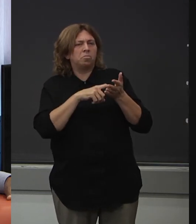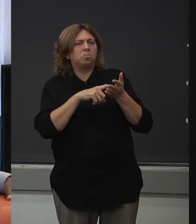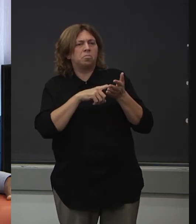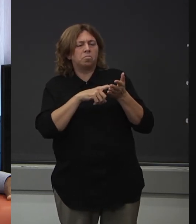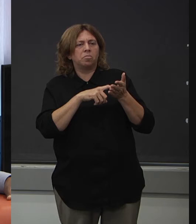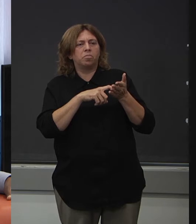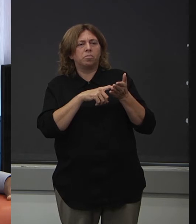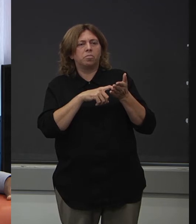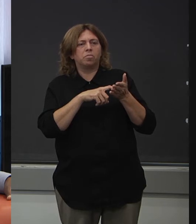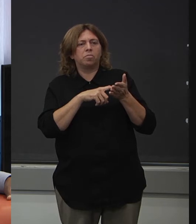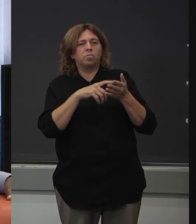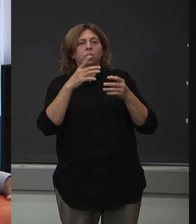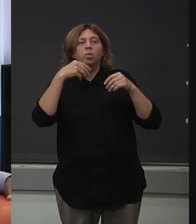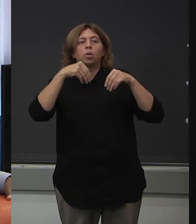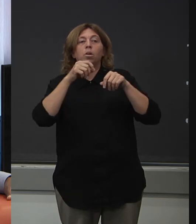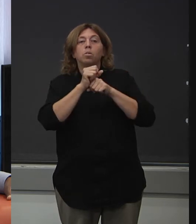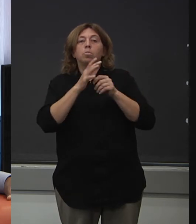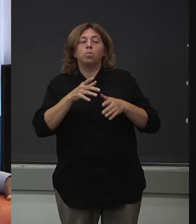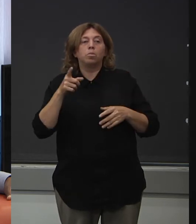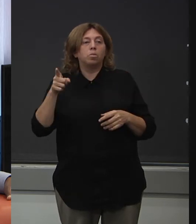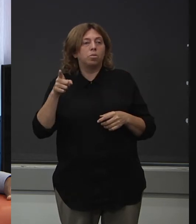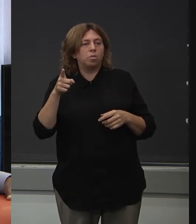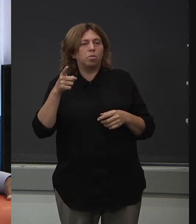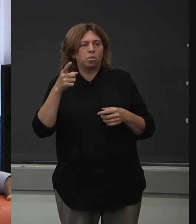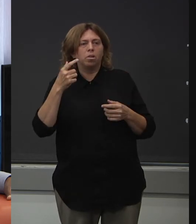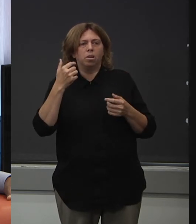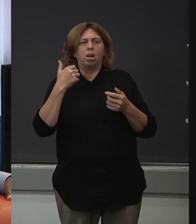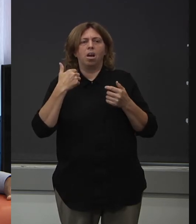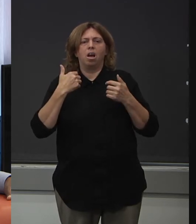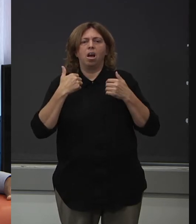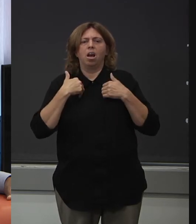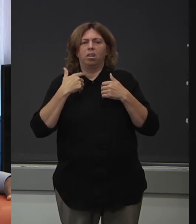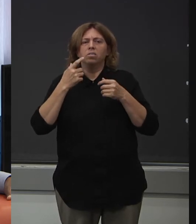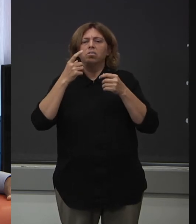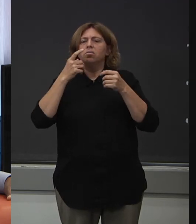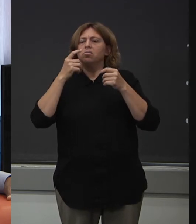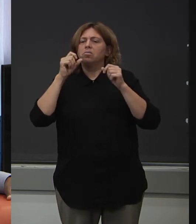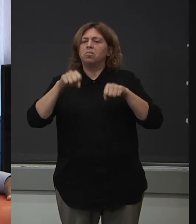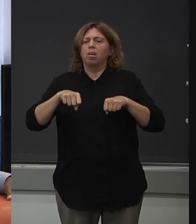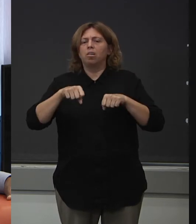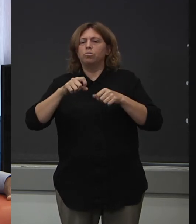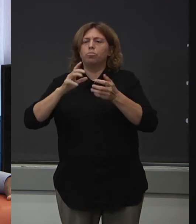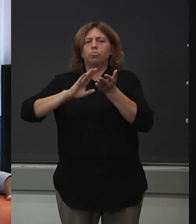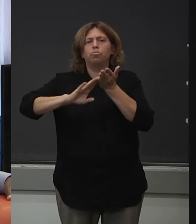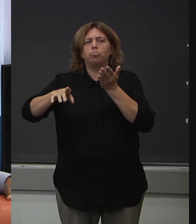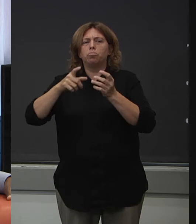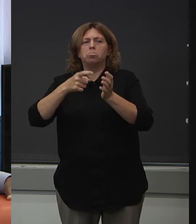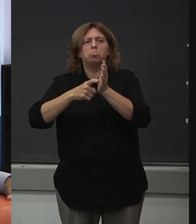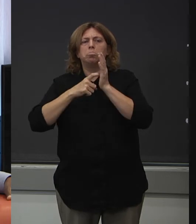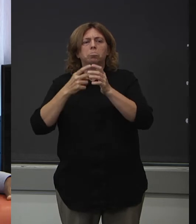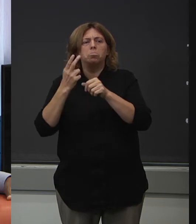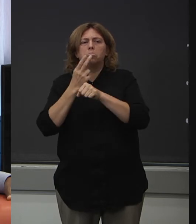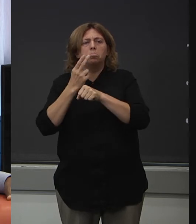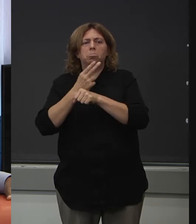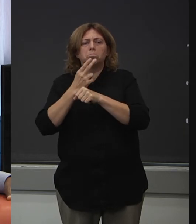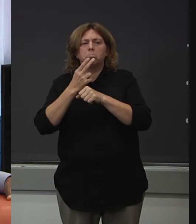a mask. Given the restrictions, as they have been explained, do employees actually have the opportunity to